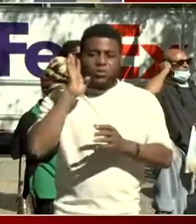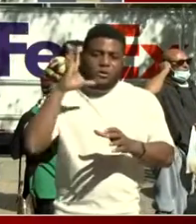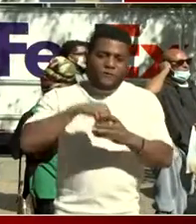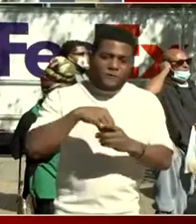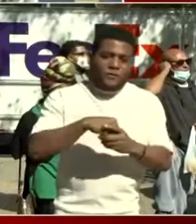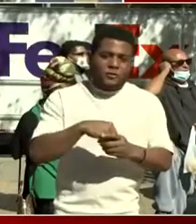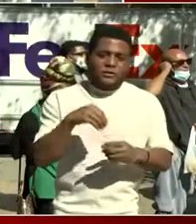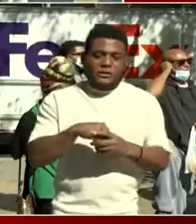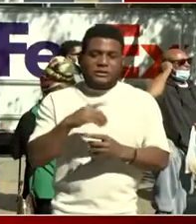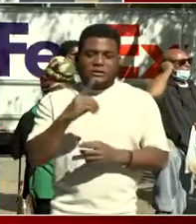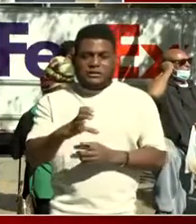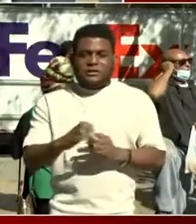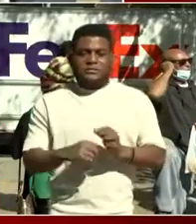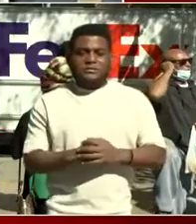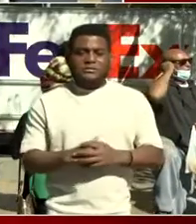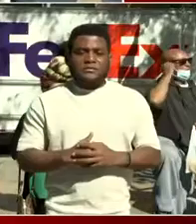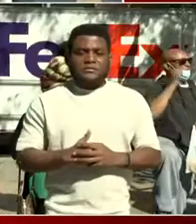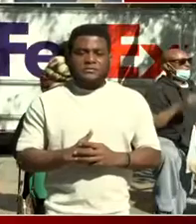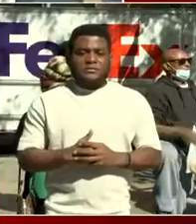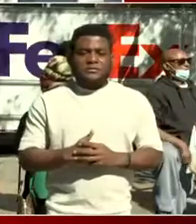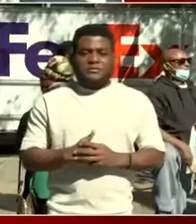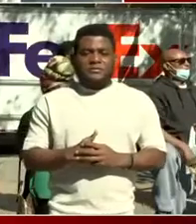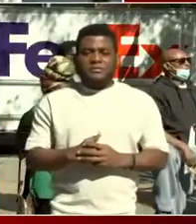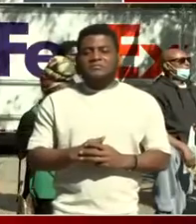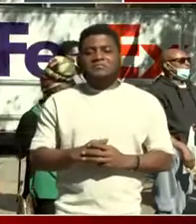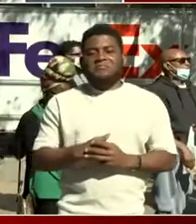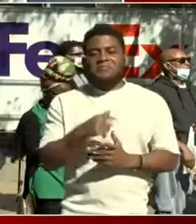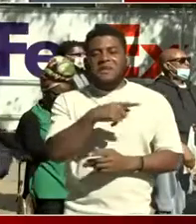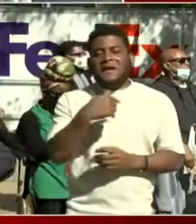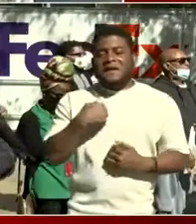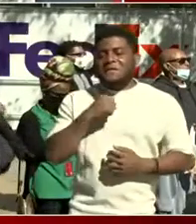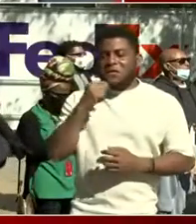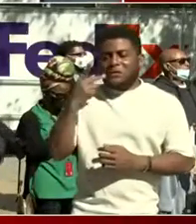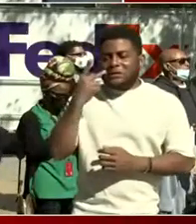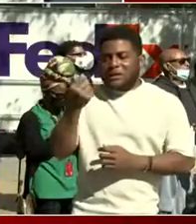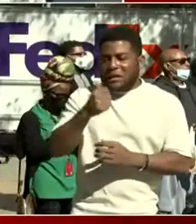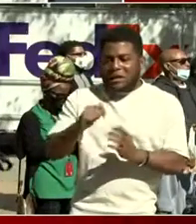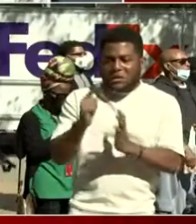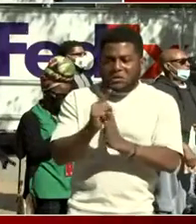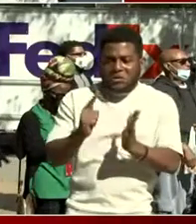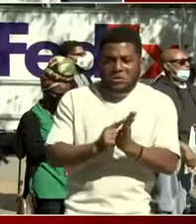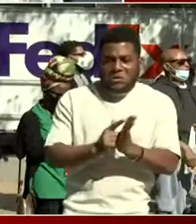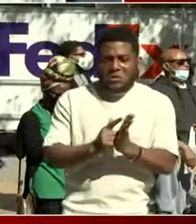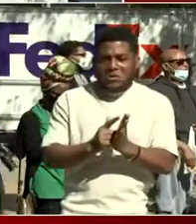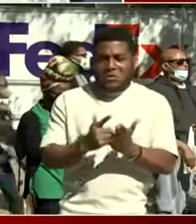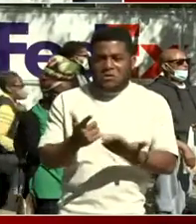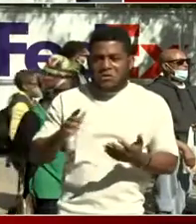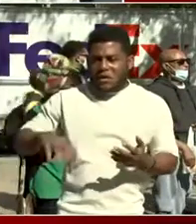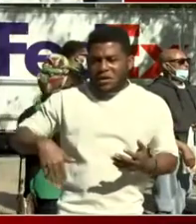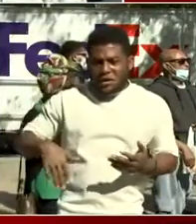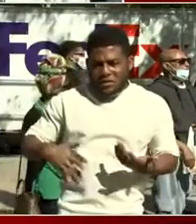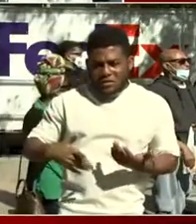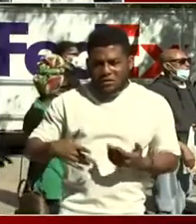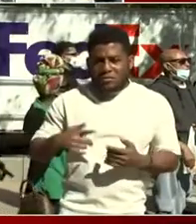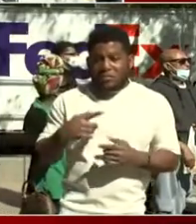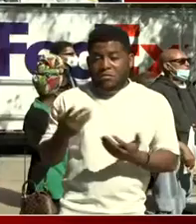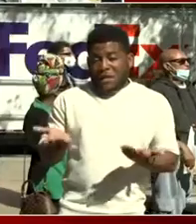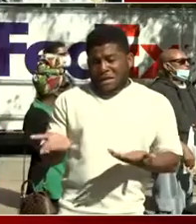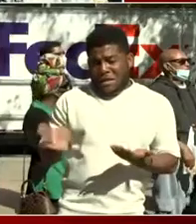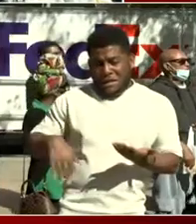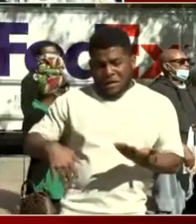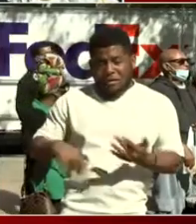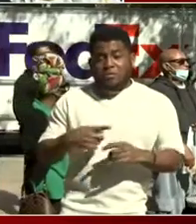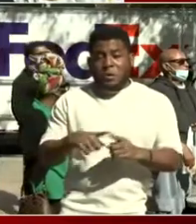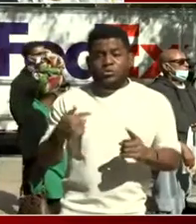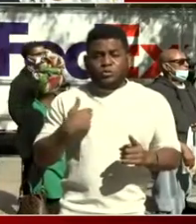I actually haven't seen any legislation, and I would strongly encourage the council members